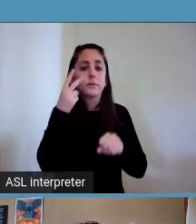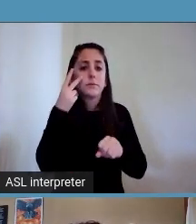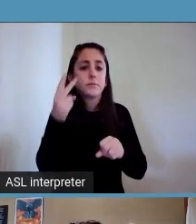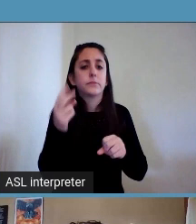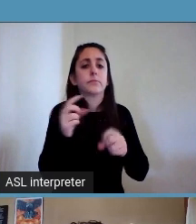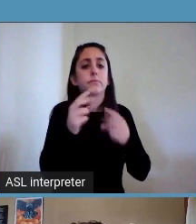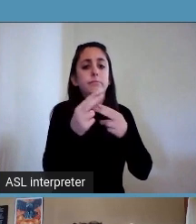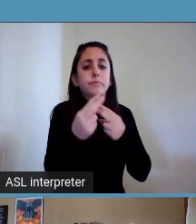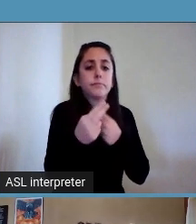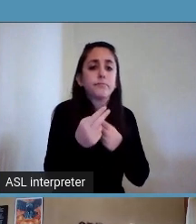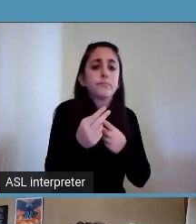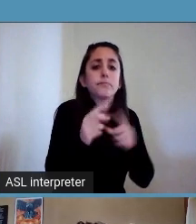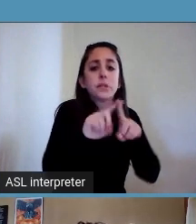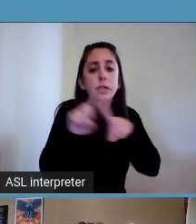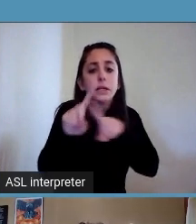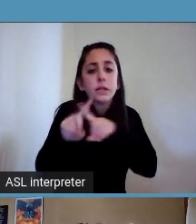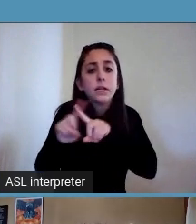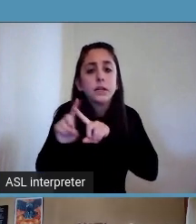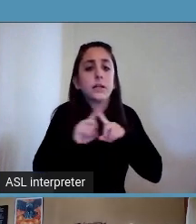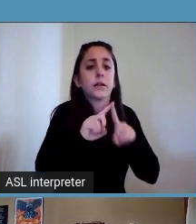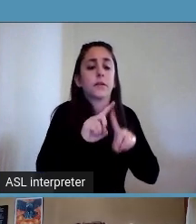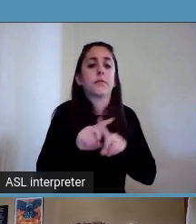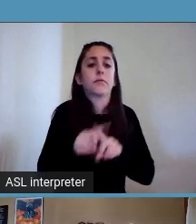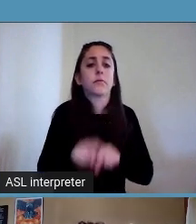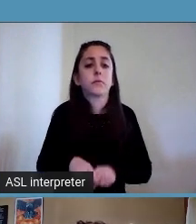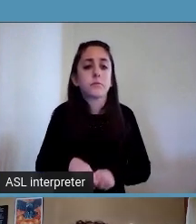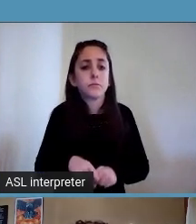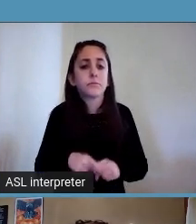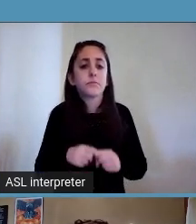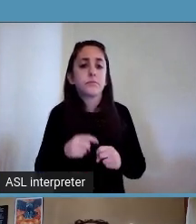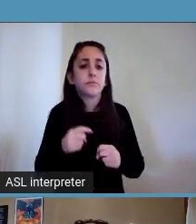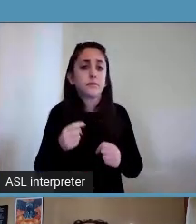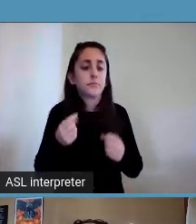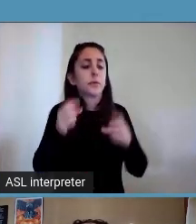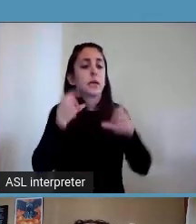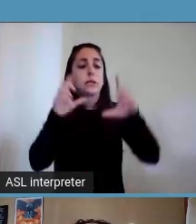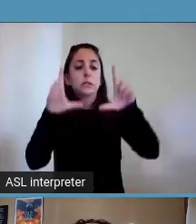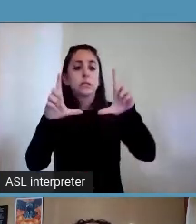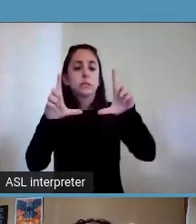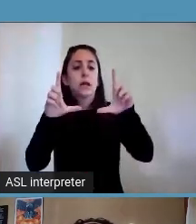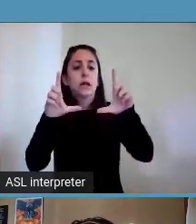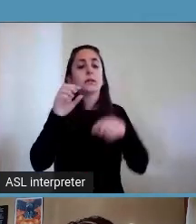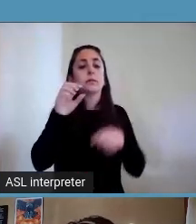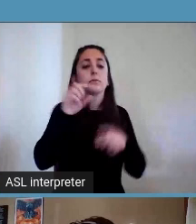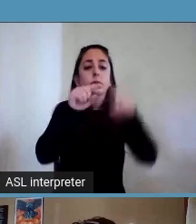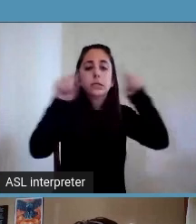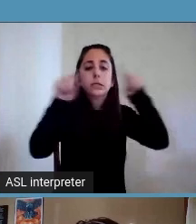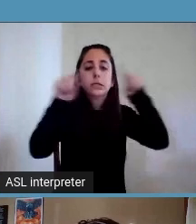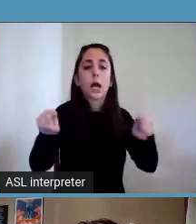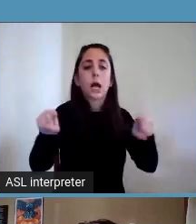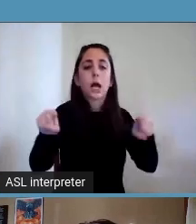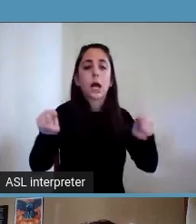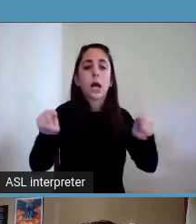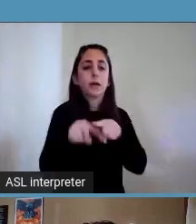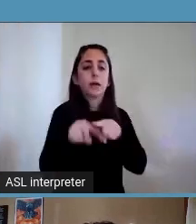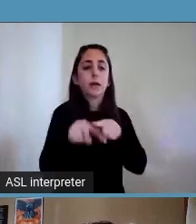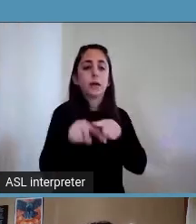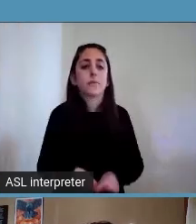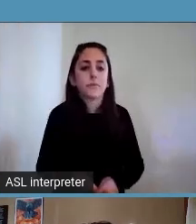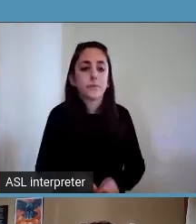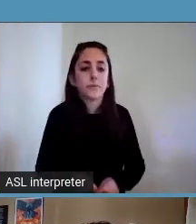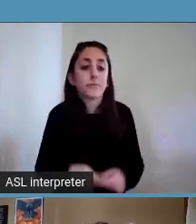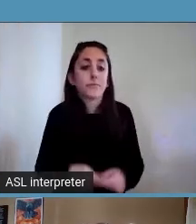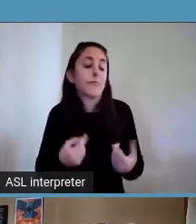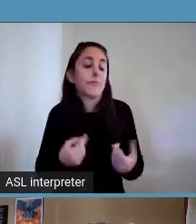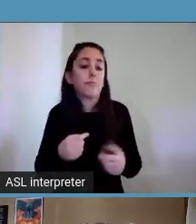lawns and the sign saying no more may. And then all the performance statistics for our post. So I'm calling this a timely topic